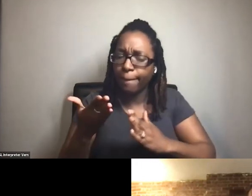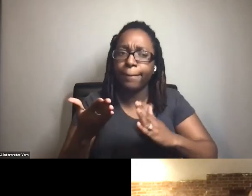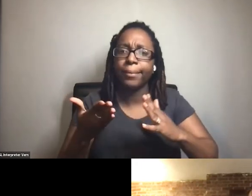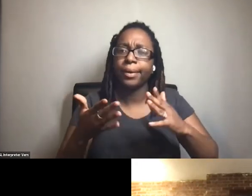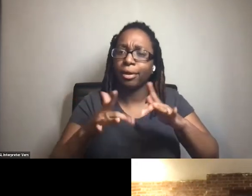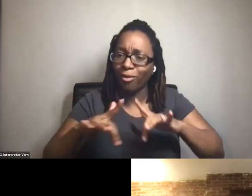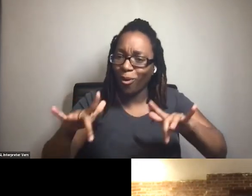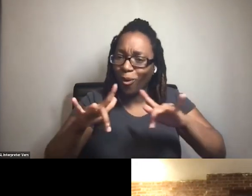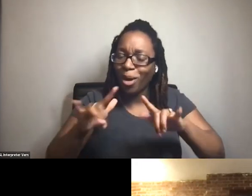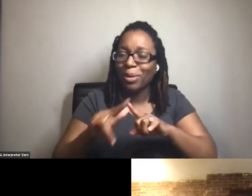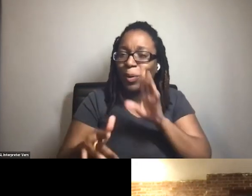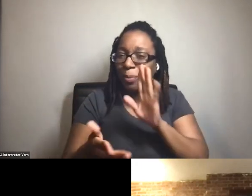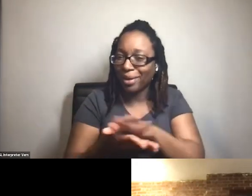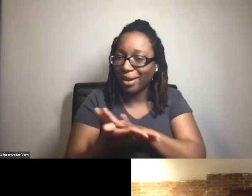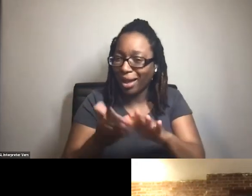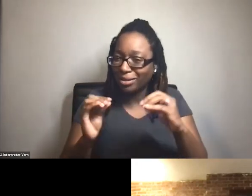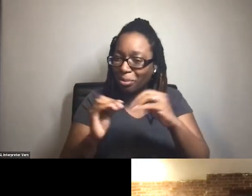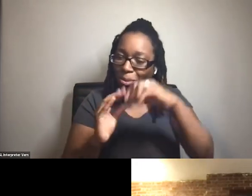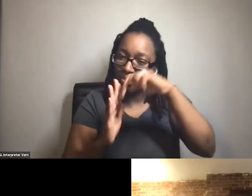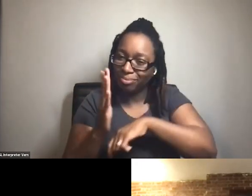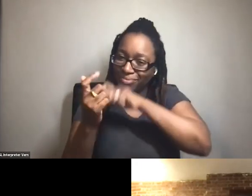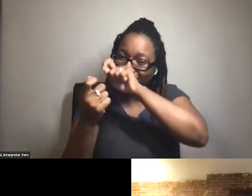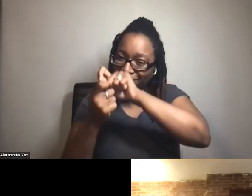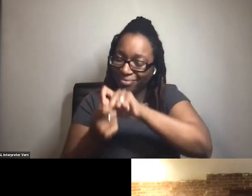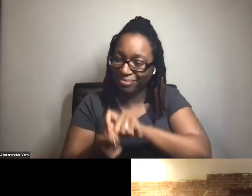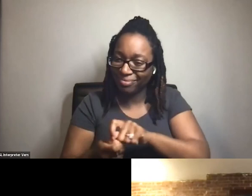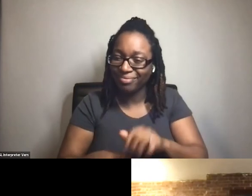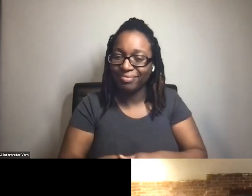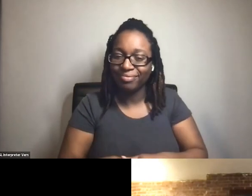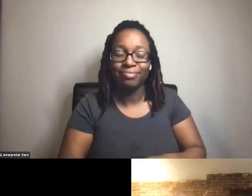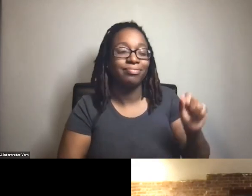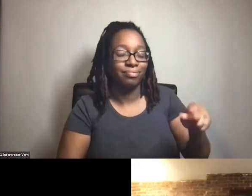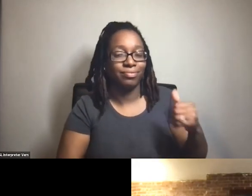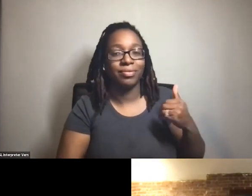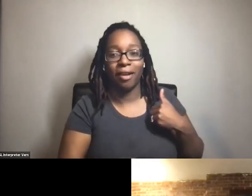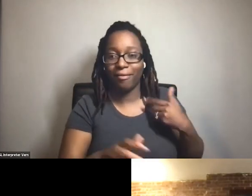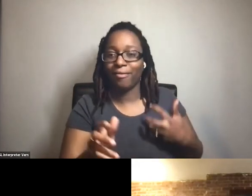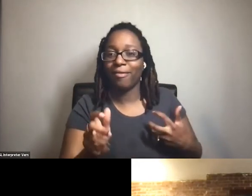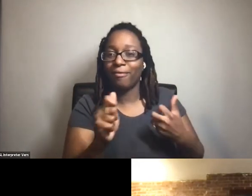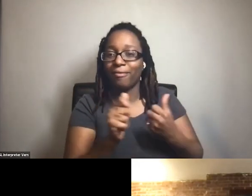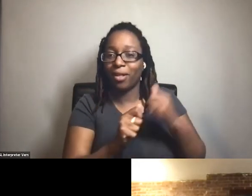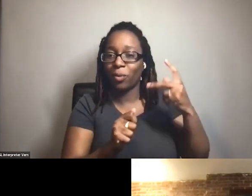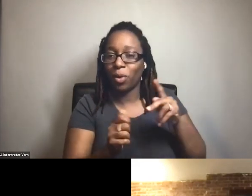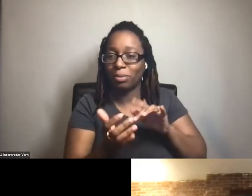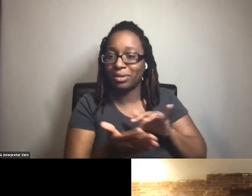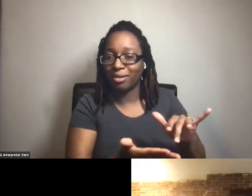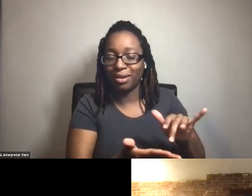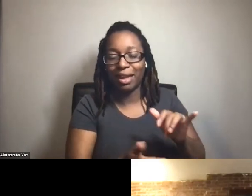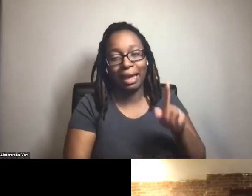would be nice to get more details. Yeah, so there is a follow-up study. I won't share too much about